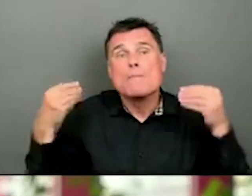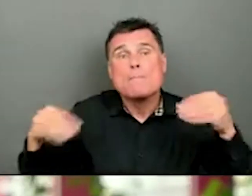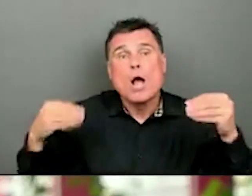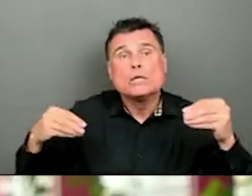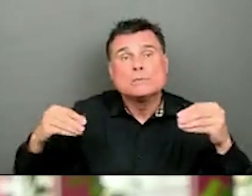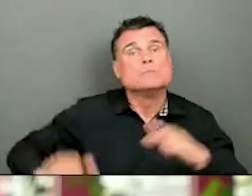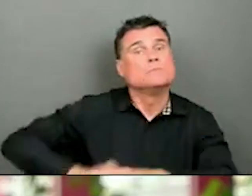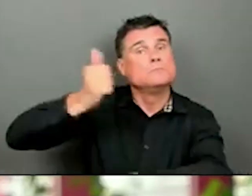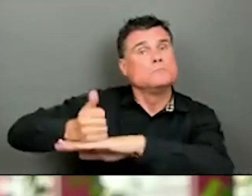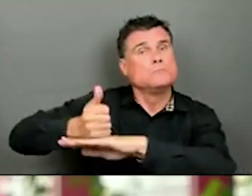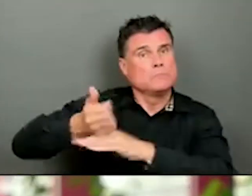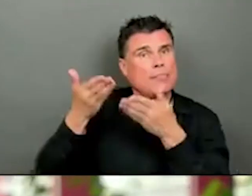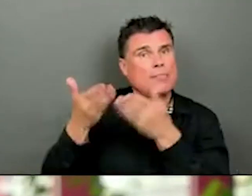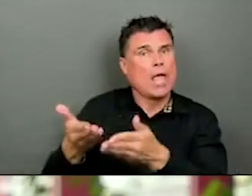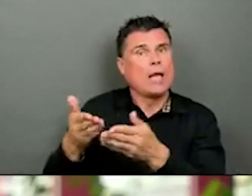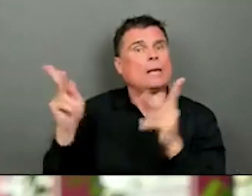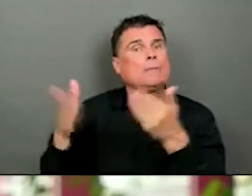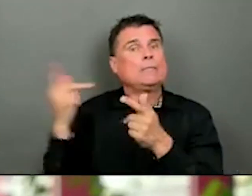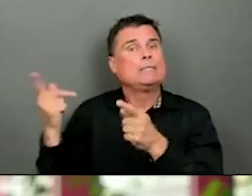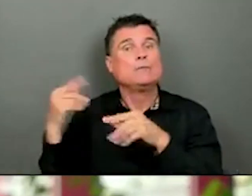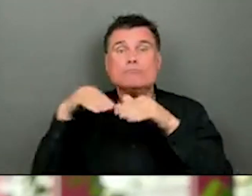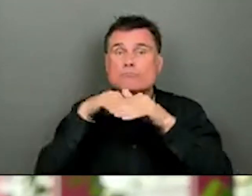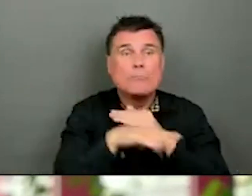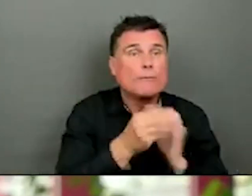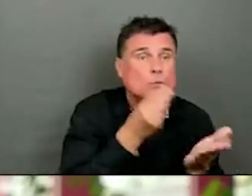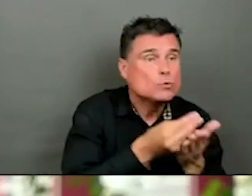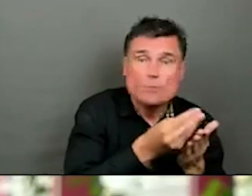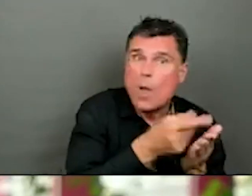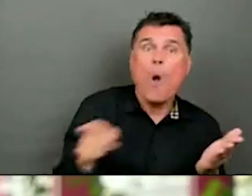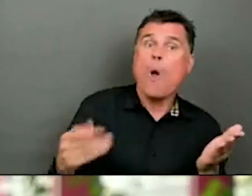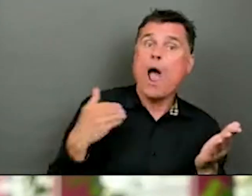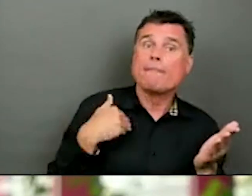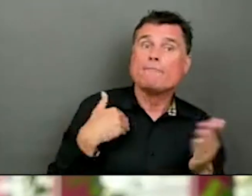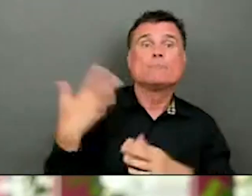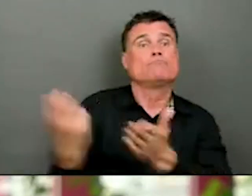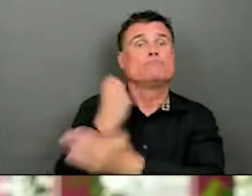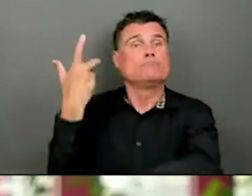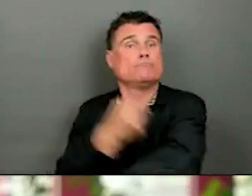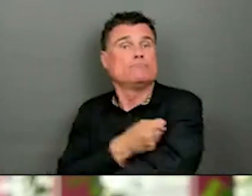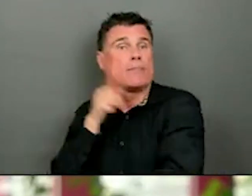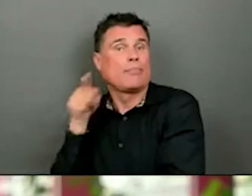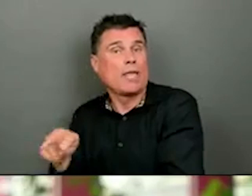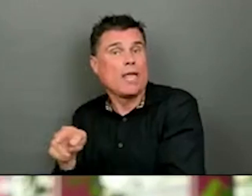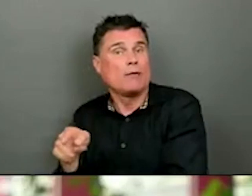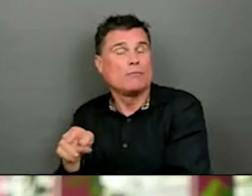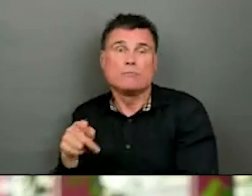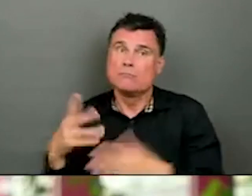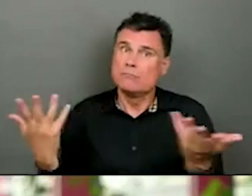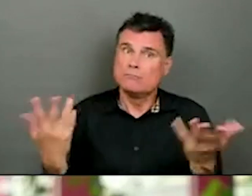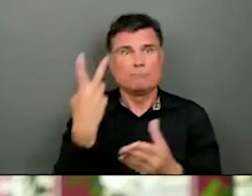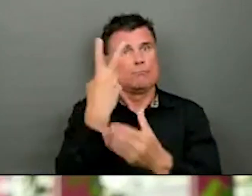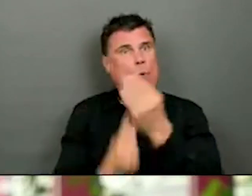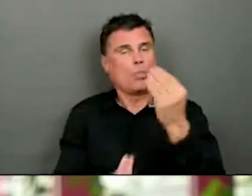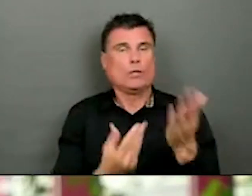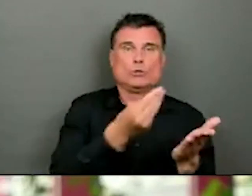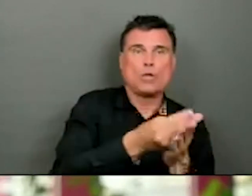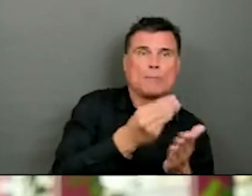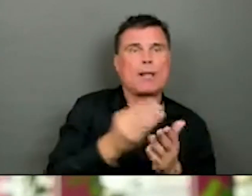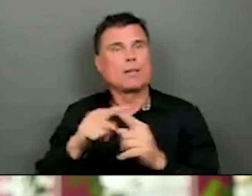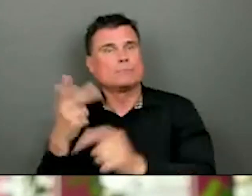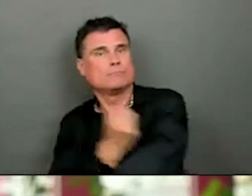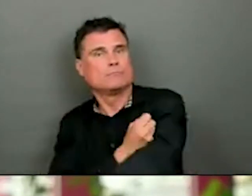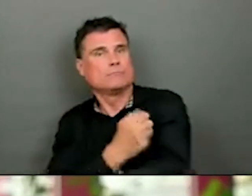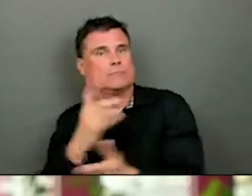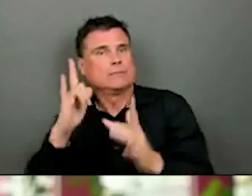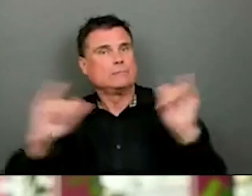for people to go and get your fresh fruit and vegetables from your local farm and get your vaccine at the same time. So it is